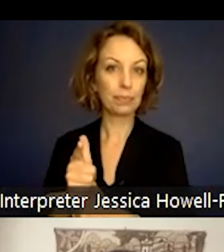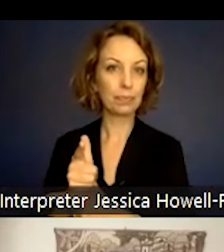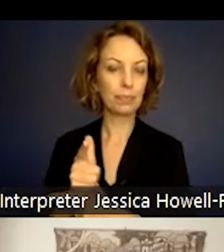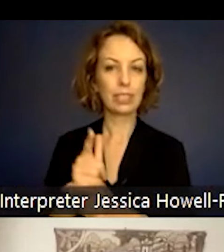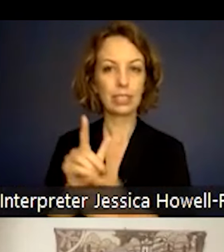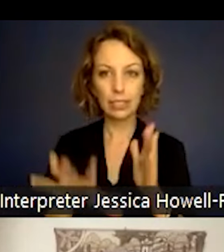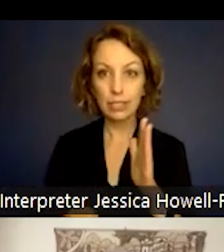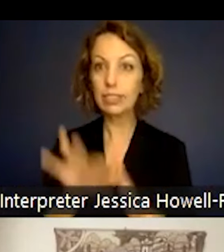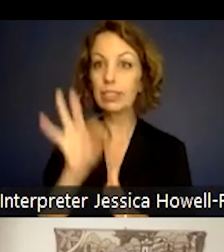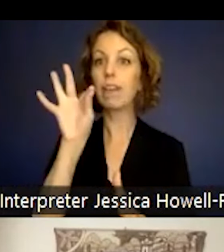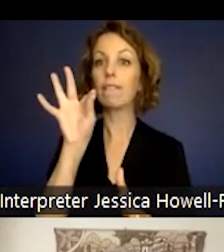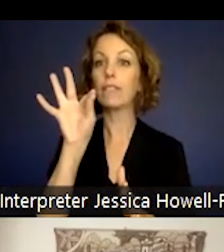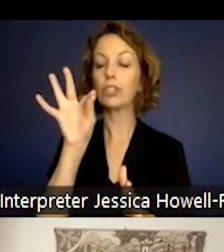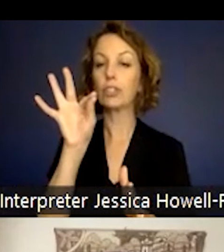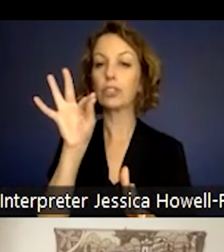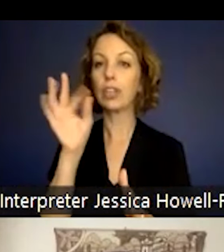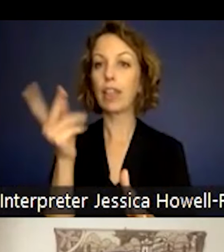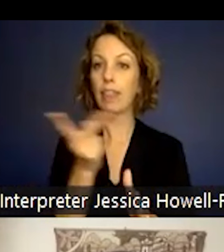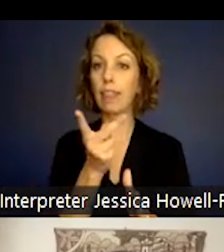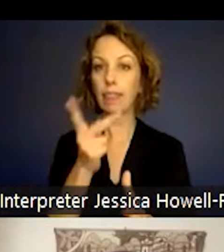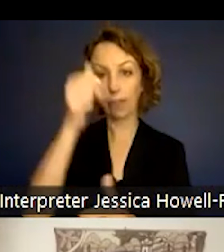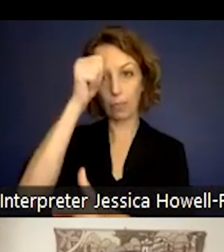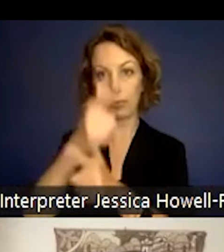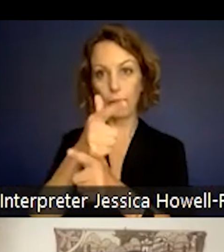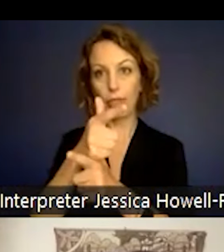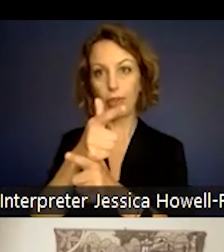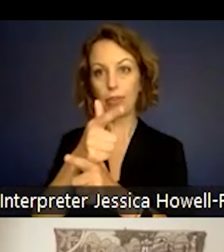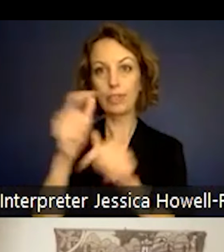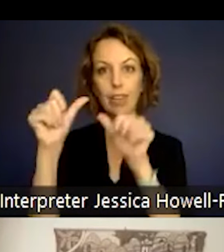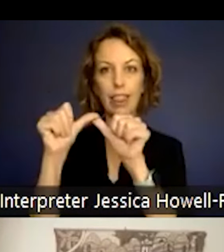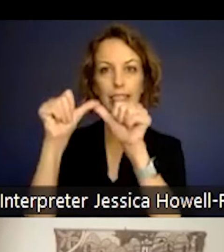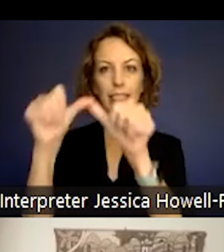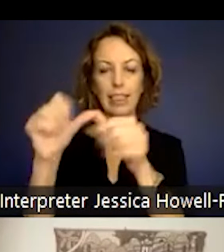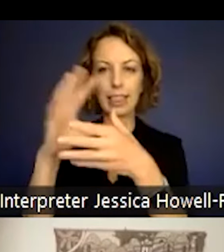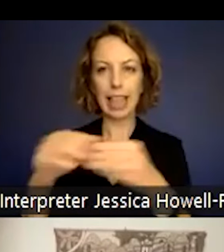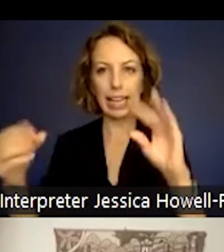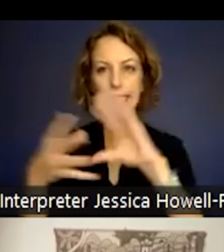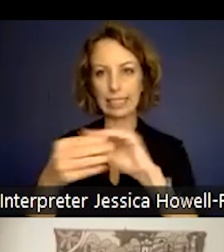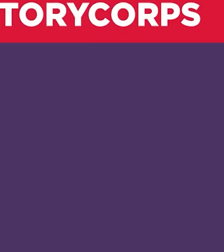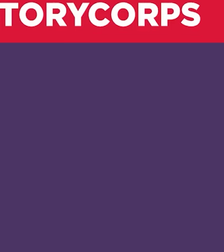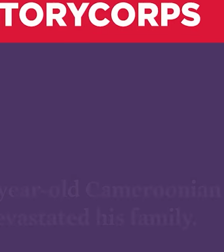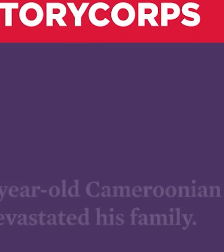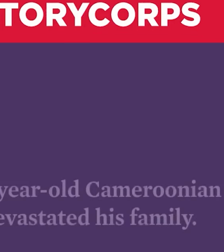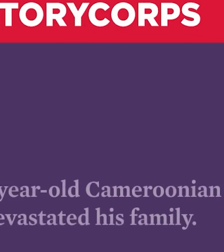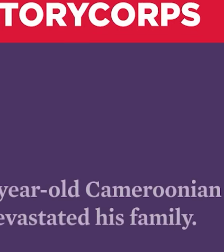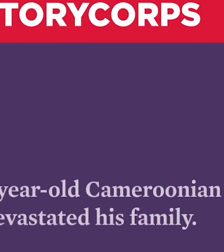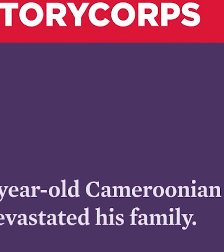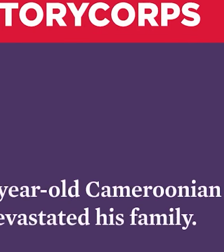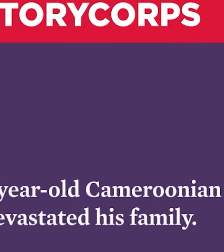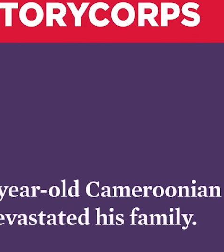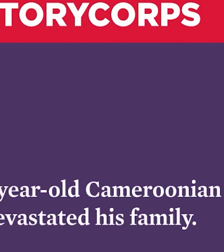discovered that their brother's legacy was being kept alive. We can play now.